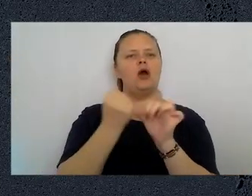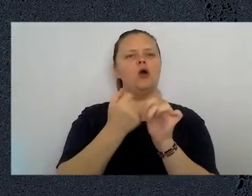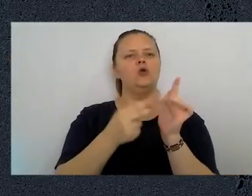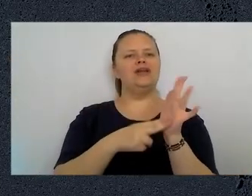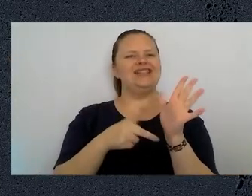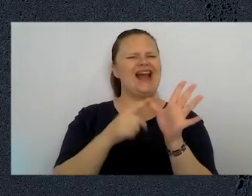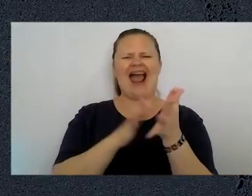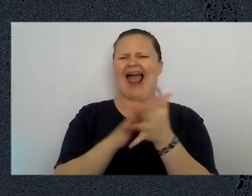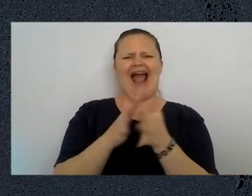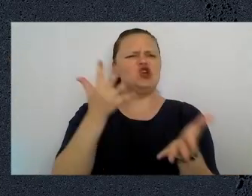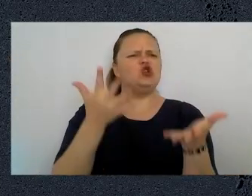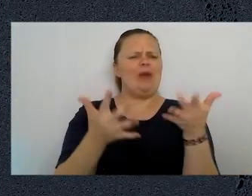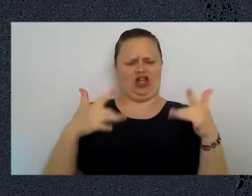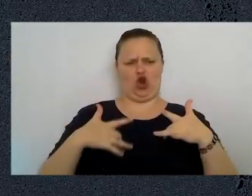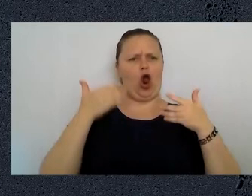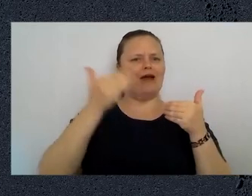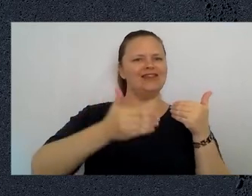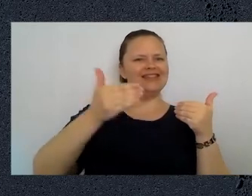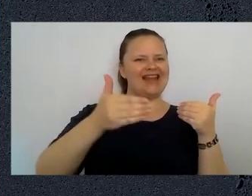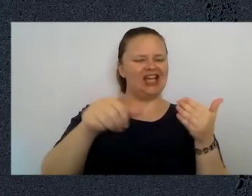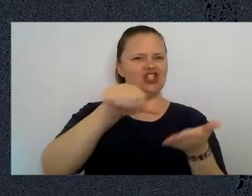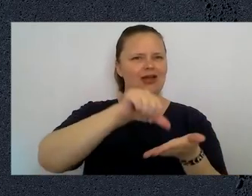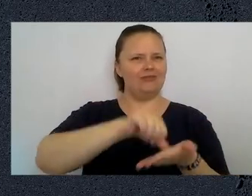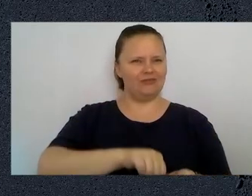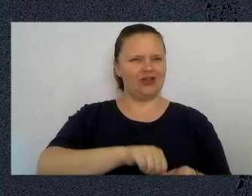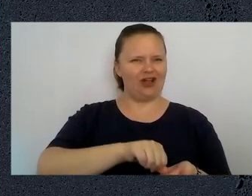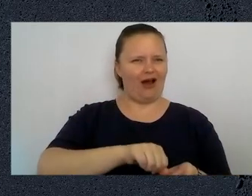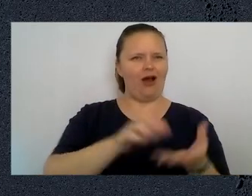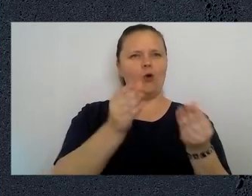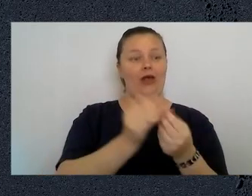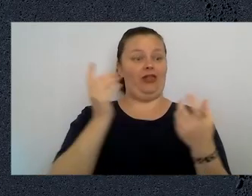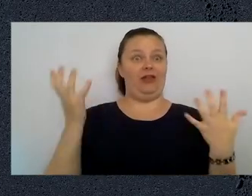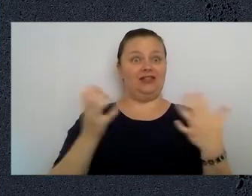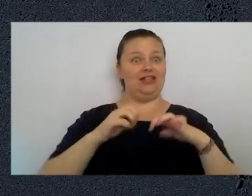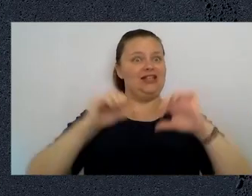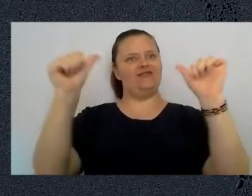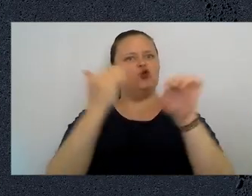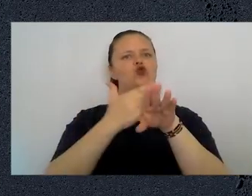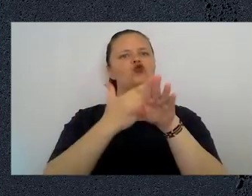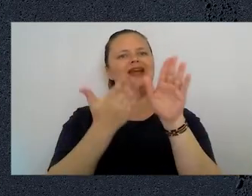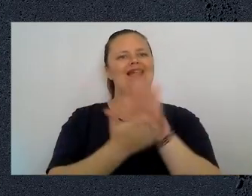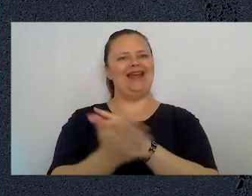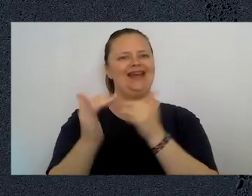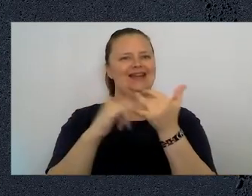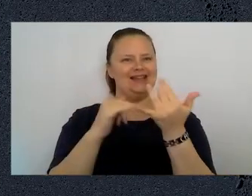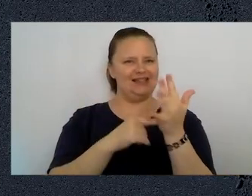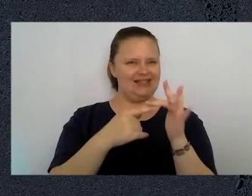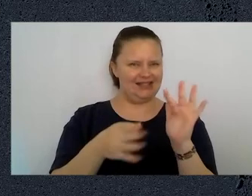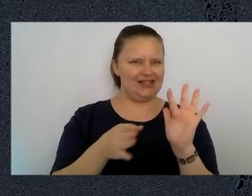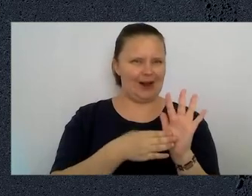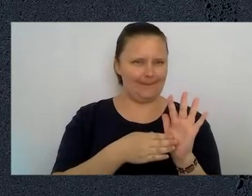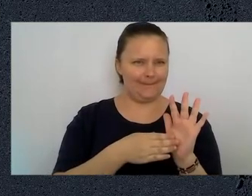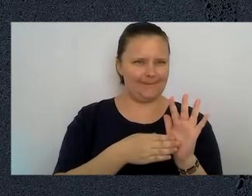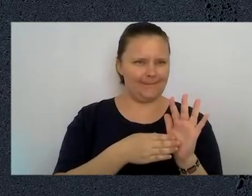stages and pressure with a successful career in a STEM profession? Now, I'm going to come to you, Isabelle,